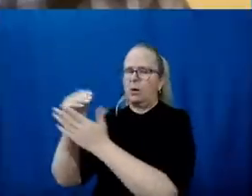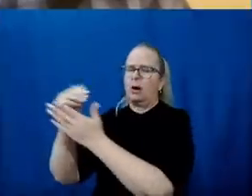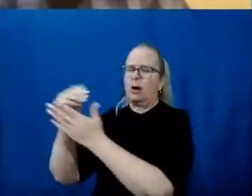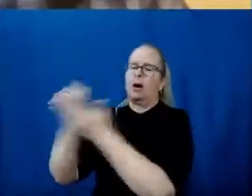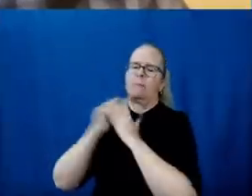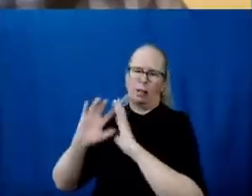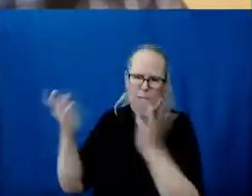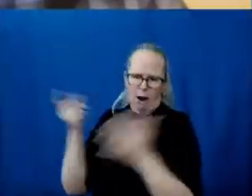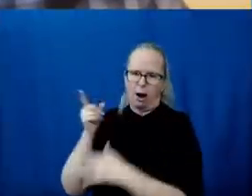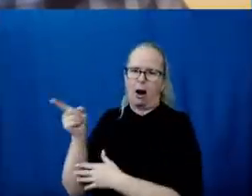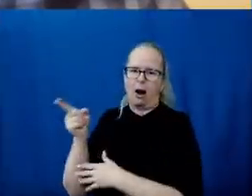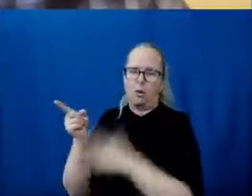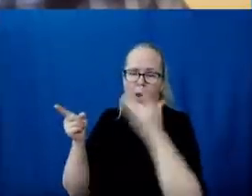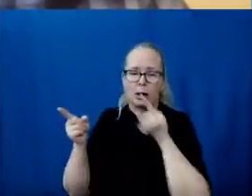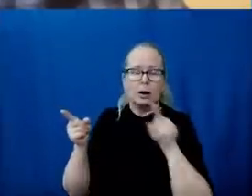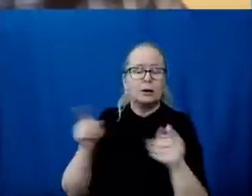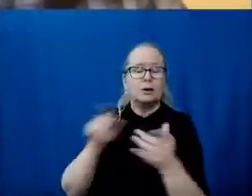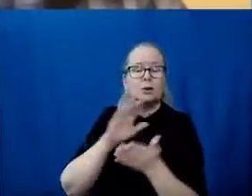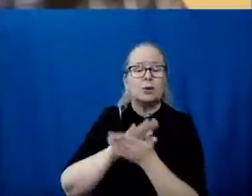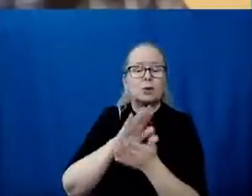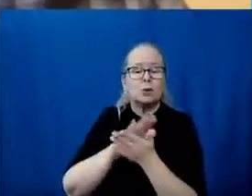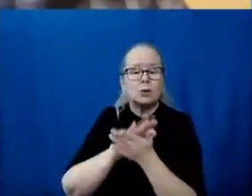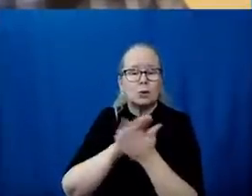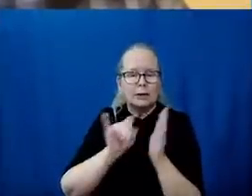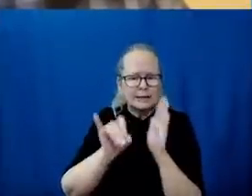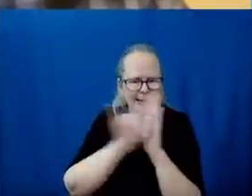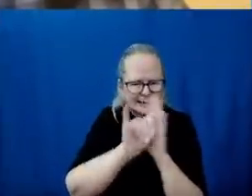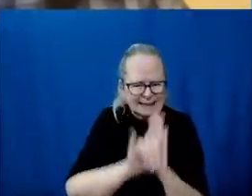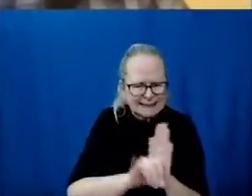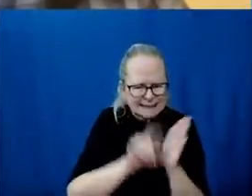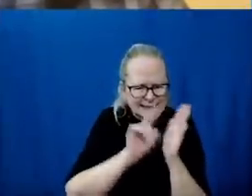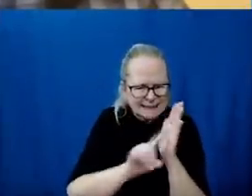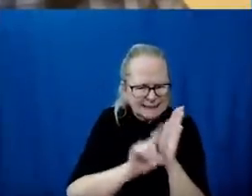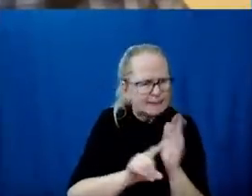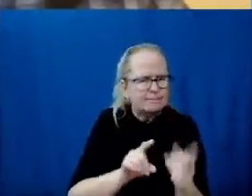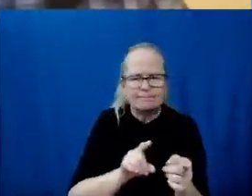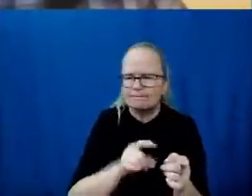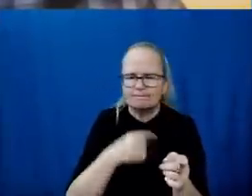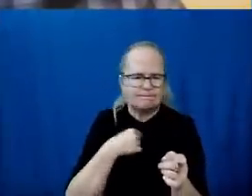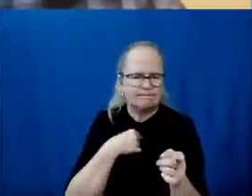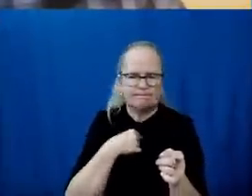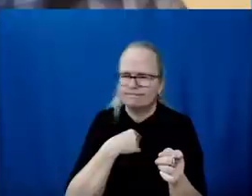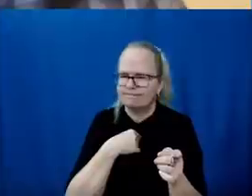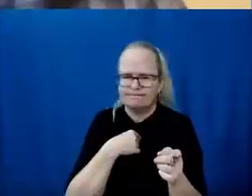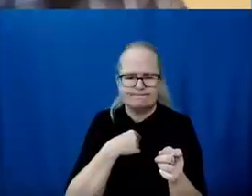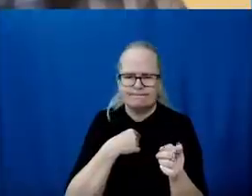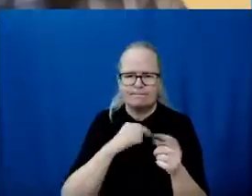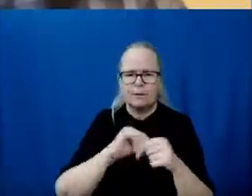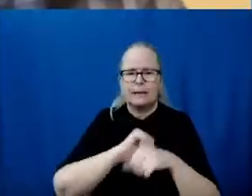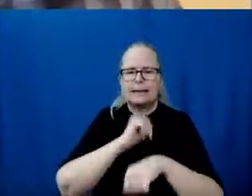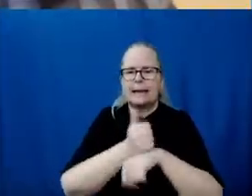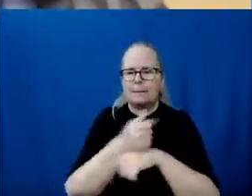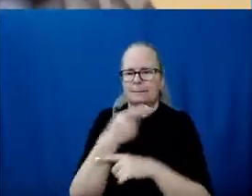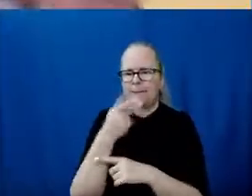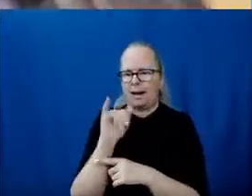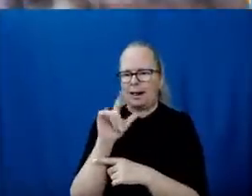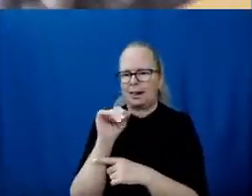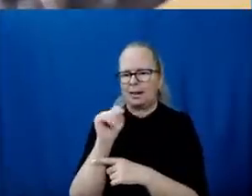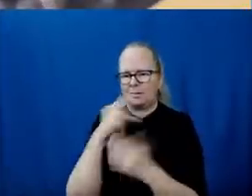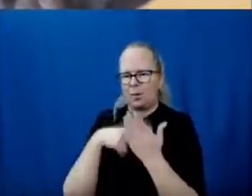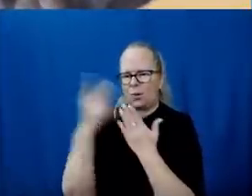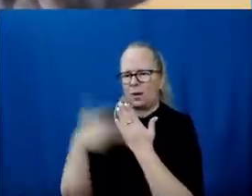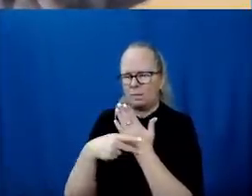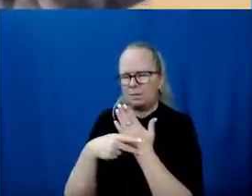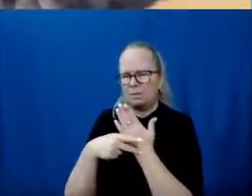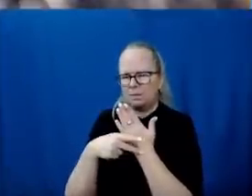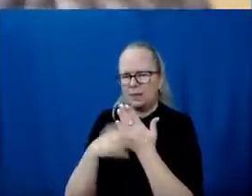been quite as helpful. So we've looked to try and identify SARS-CoV-2 in schools. We did a pilot